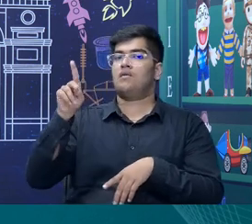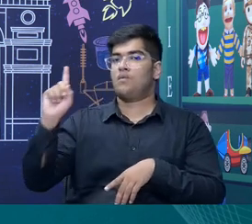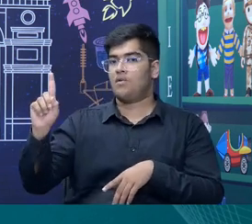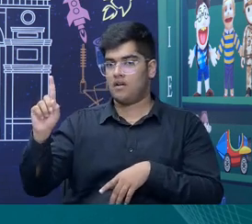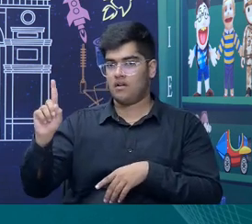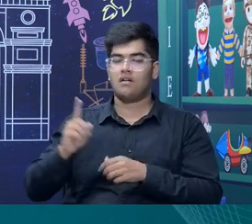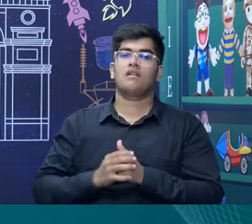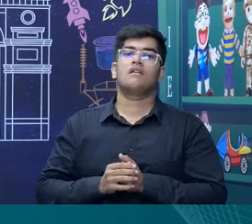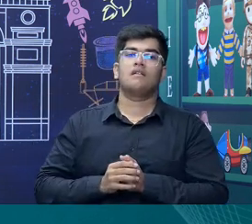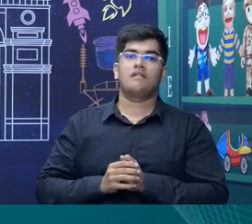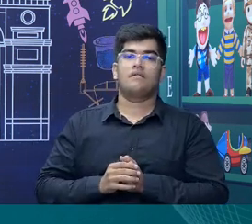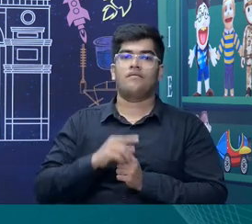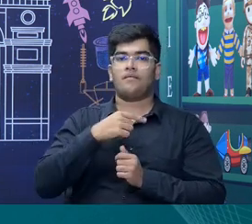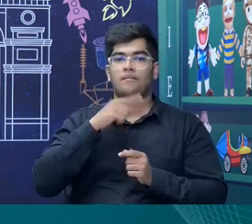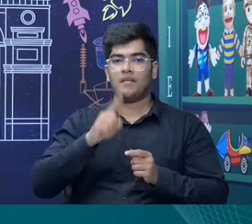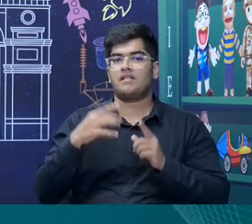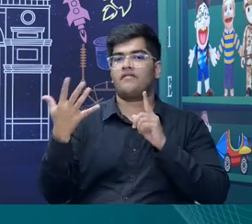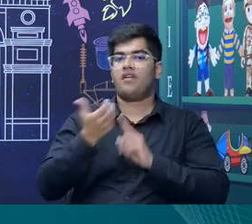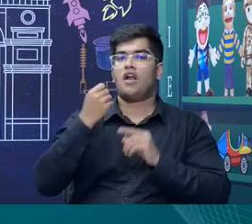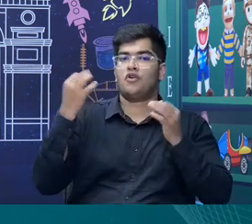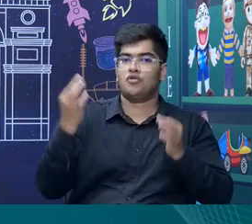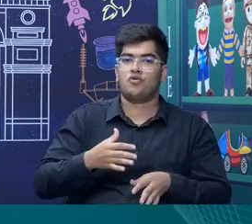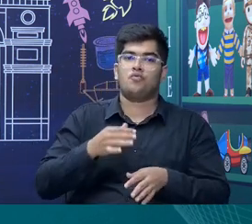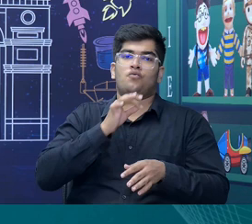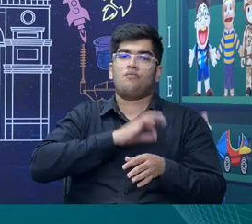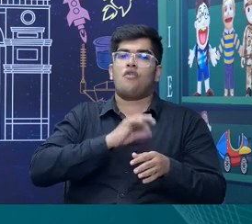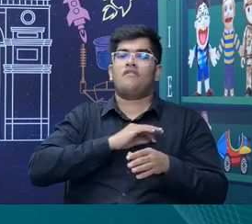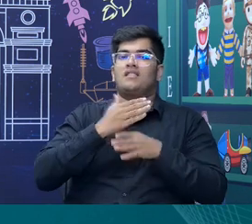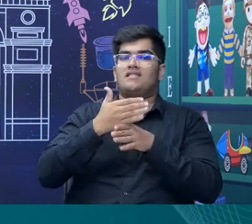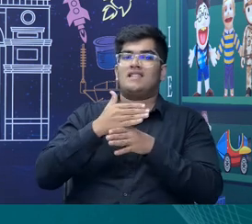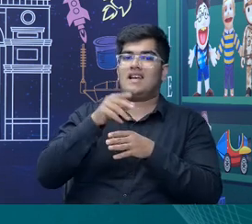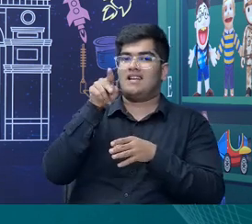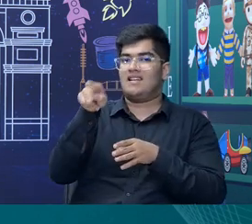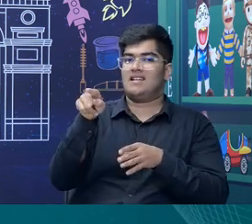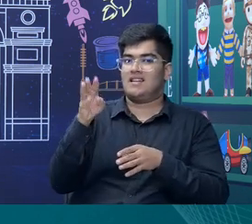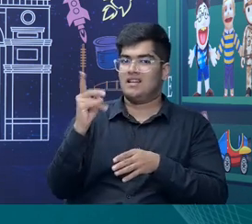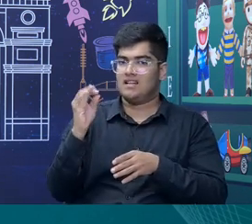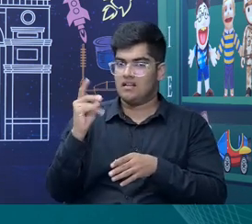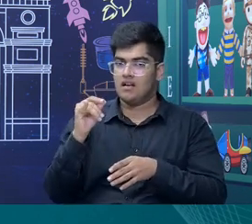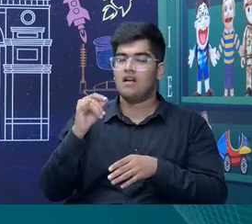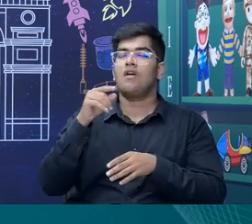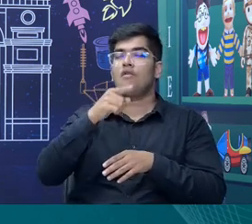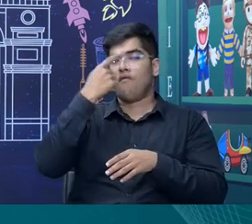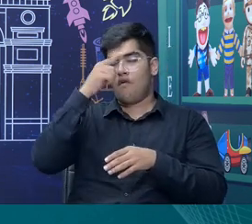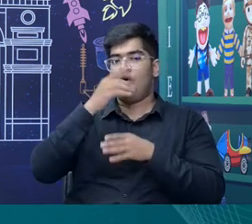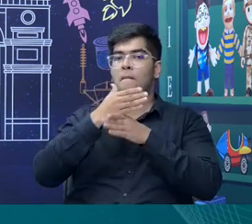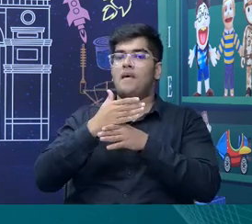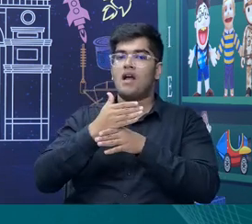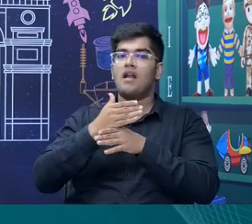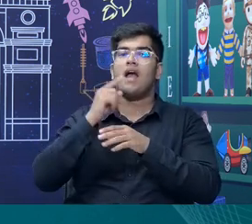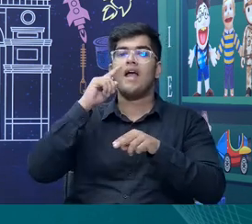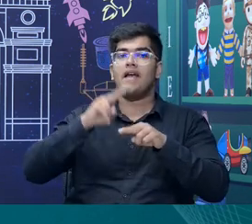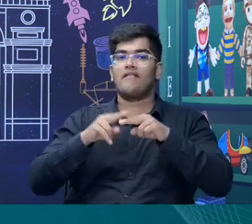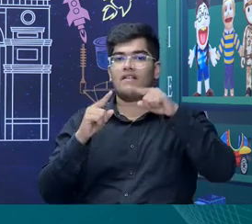out the new profit sharing ratio of remaining Partners if tarun